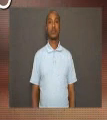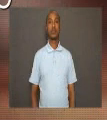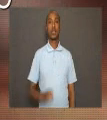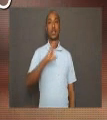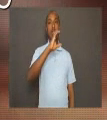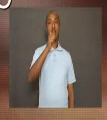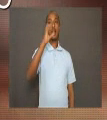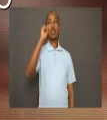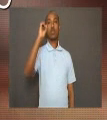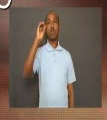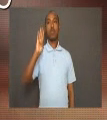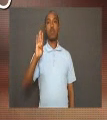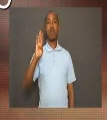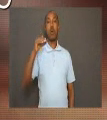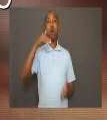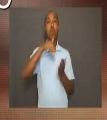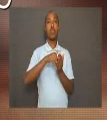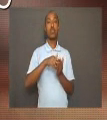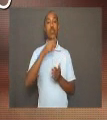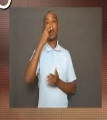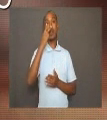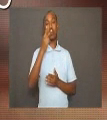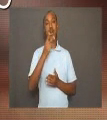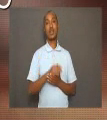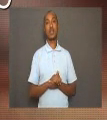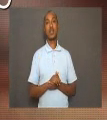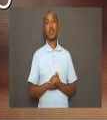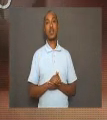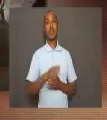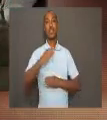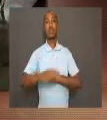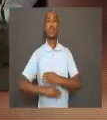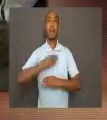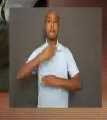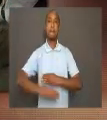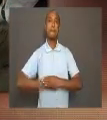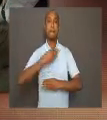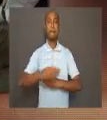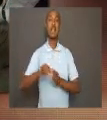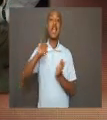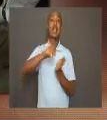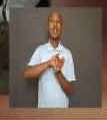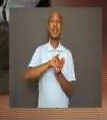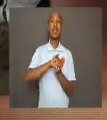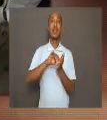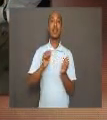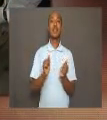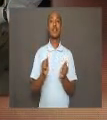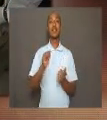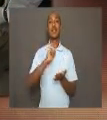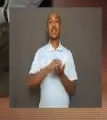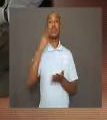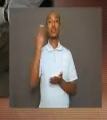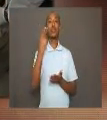Calcium sulfate, which is also referred to as gypsum, is a salt that is used to